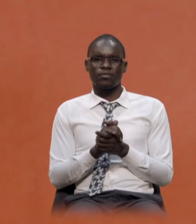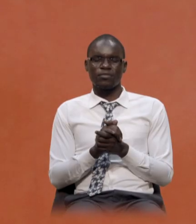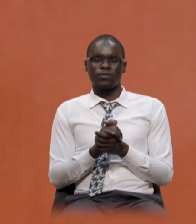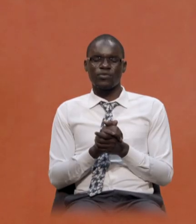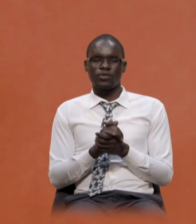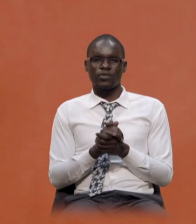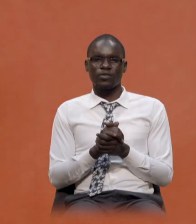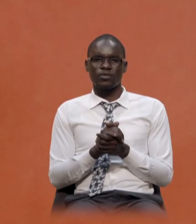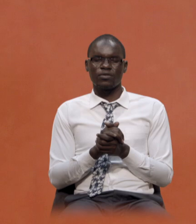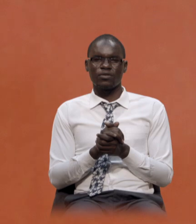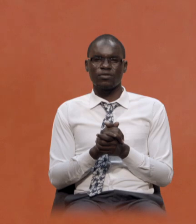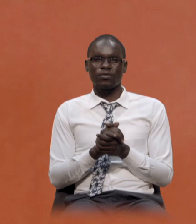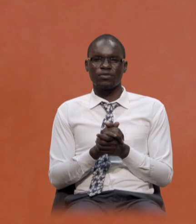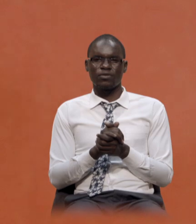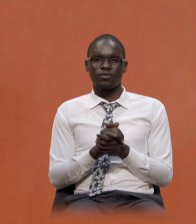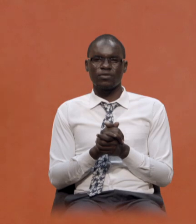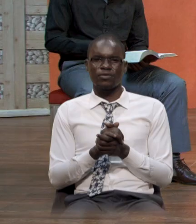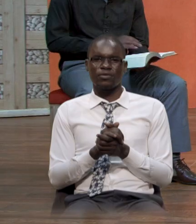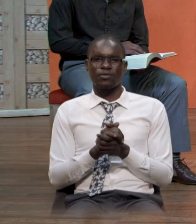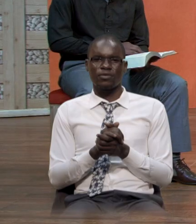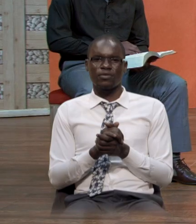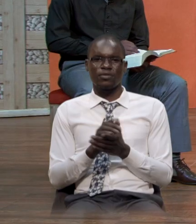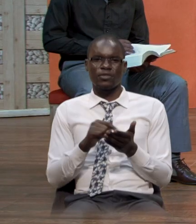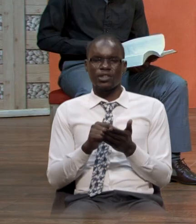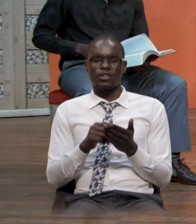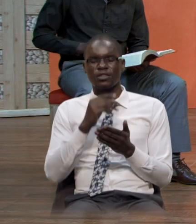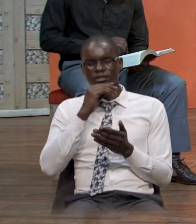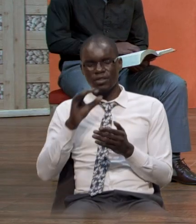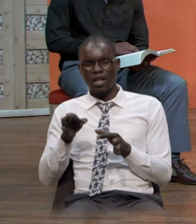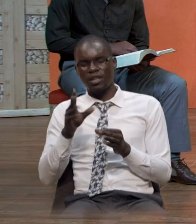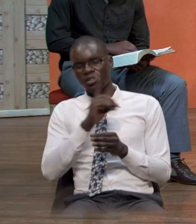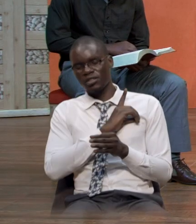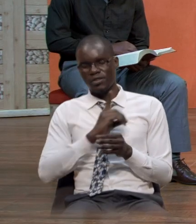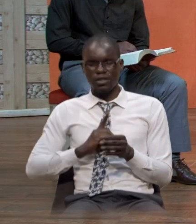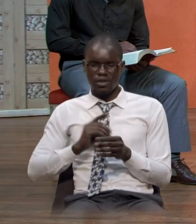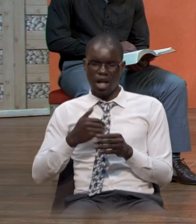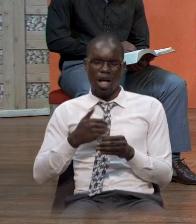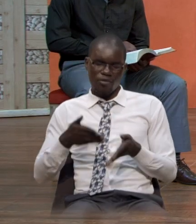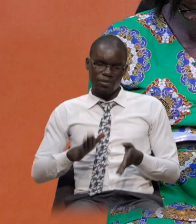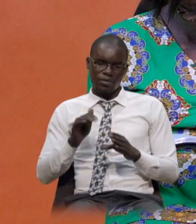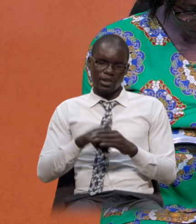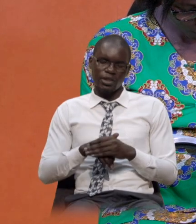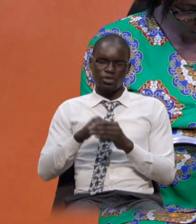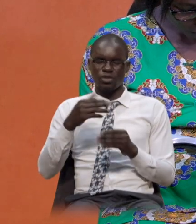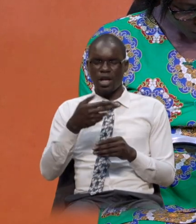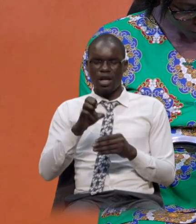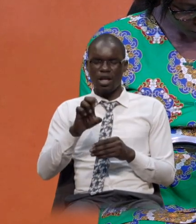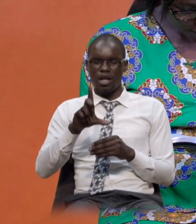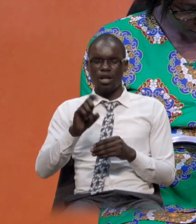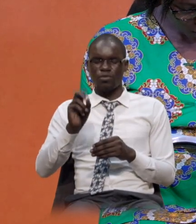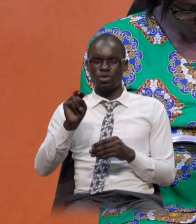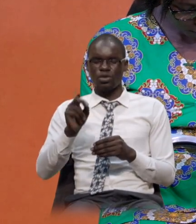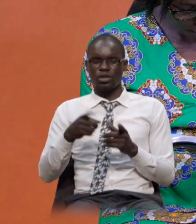Daniel. So now, these were the sons of David which were born unto him in Hebron. The firstborn Ammon